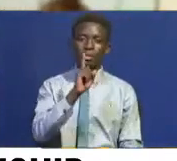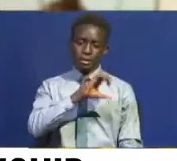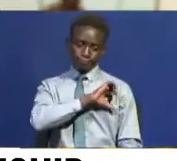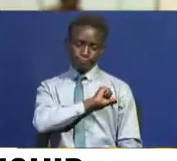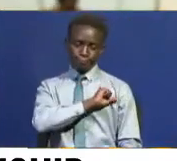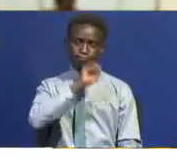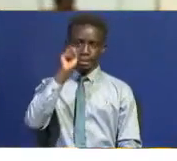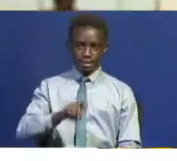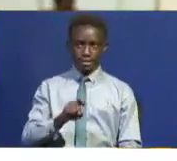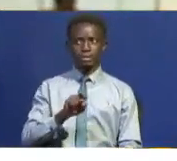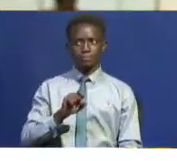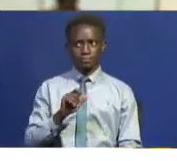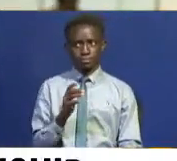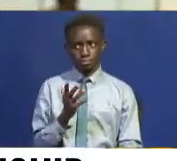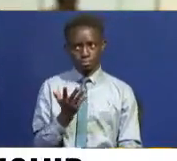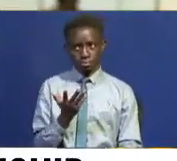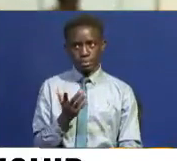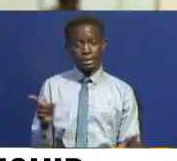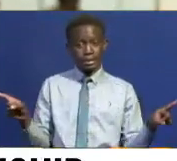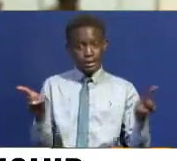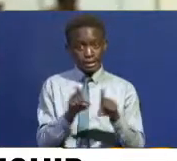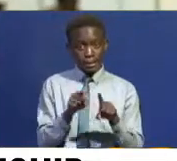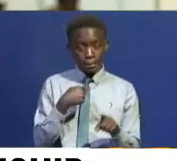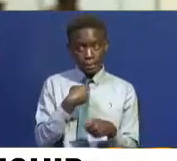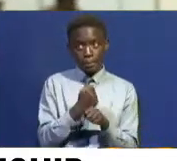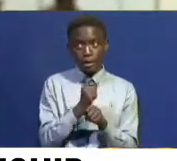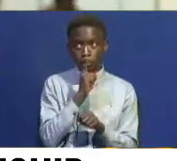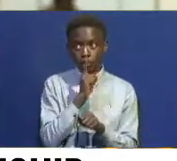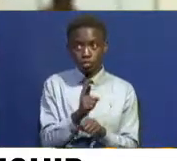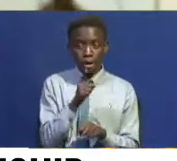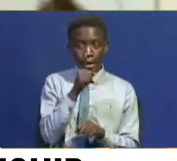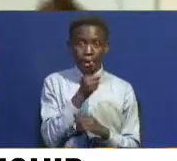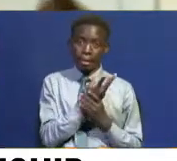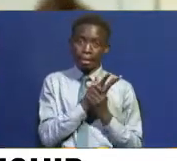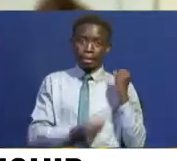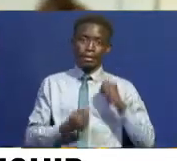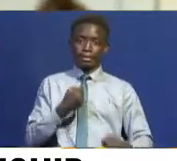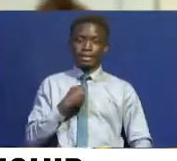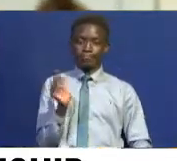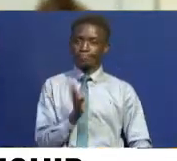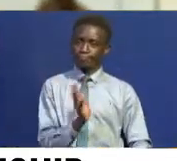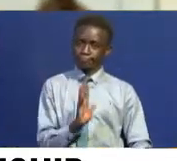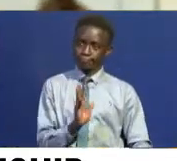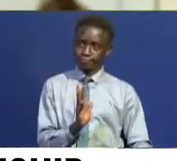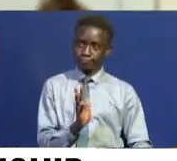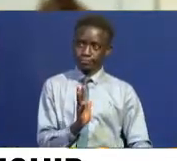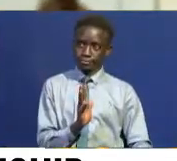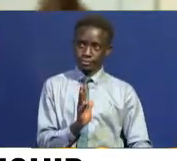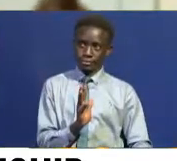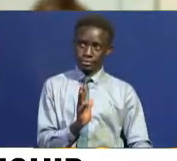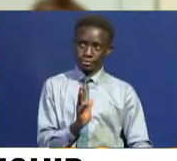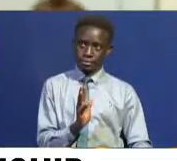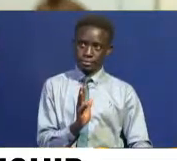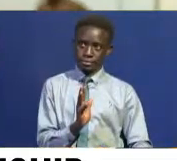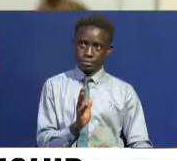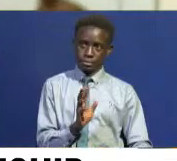Patience as me. Then I want to make sure they don't disappoint me, and to make he look